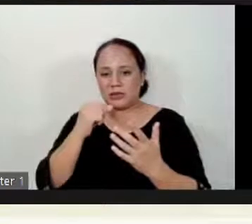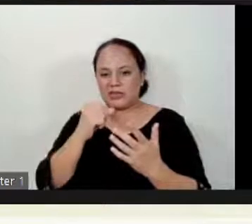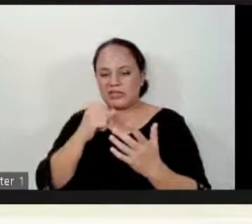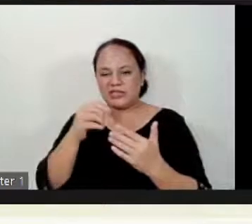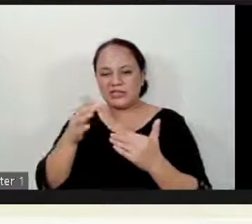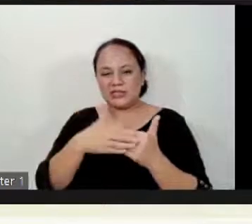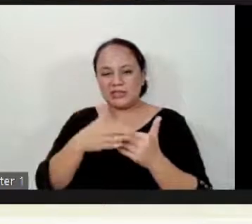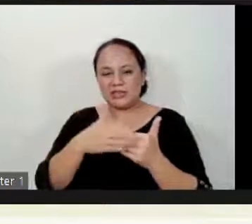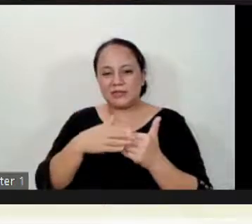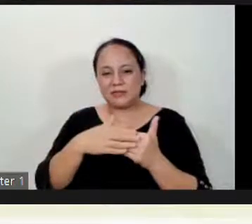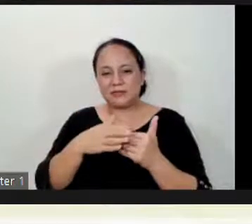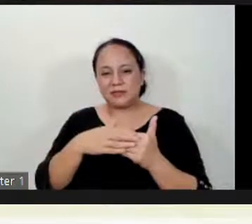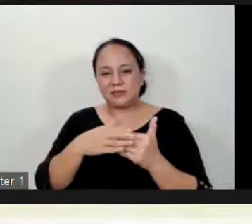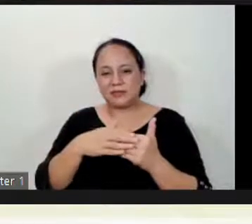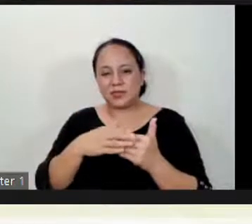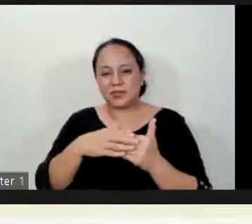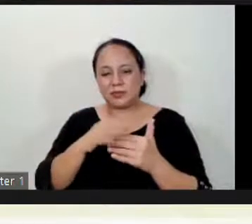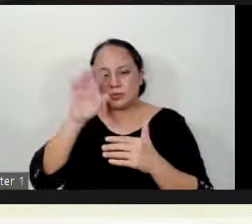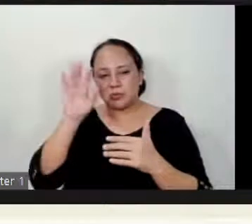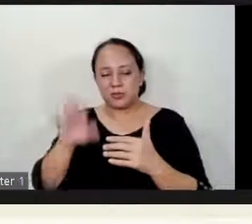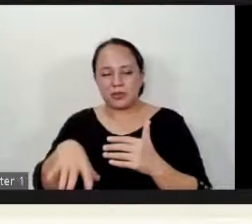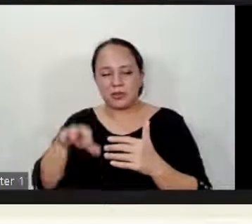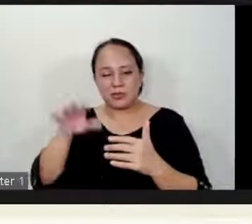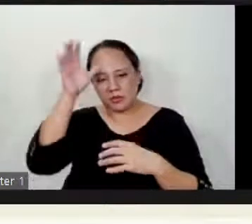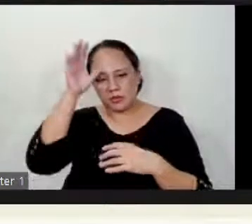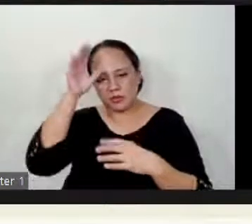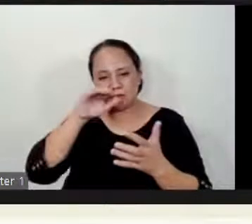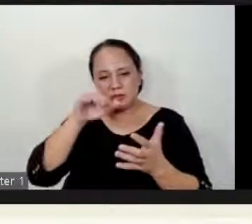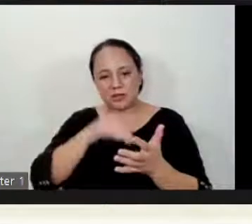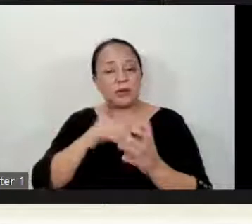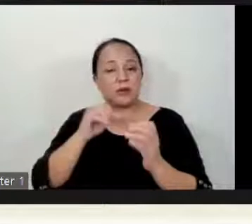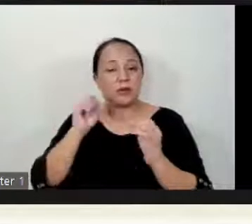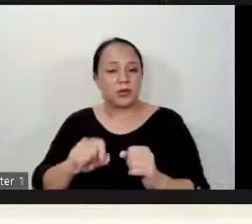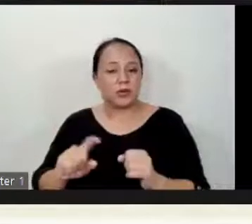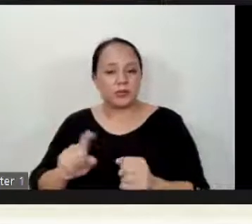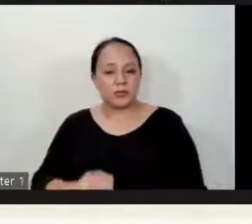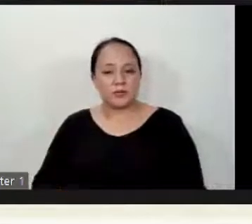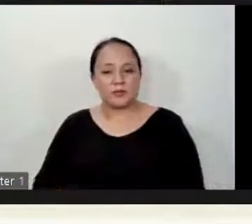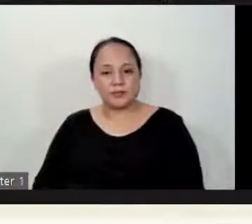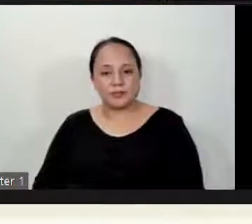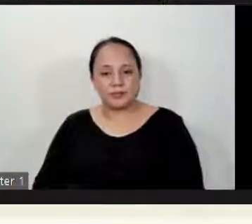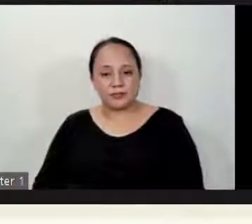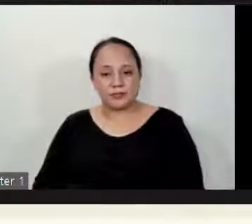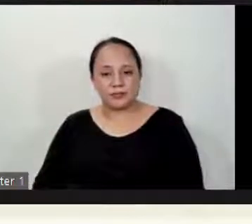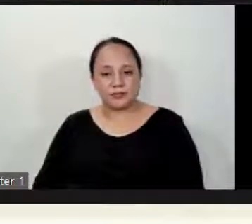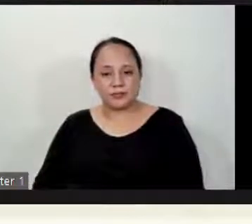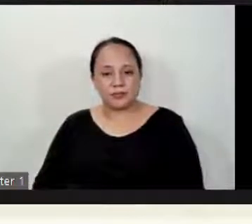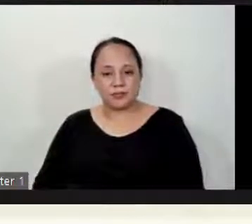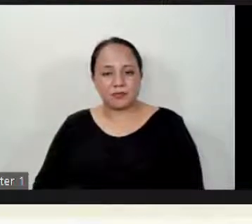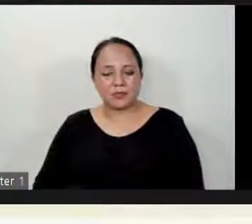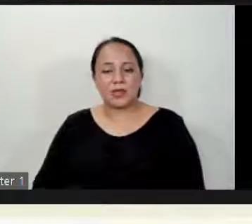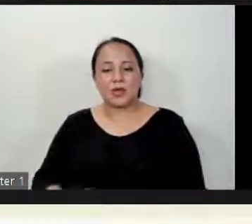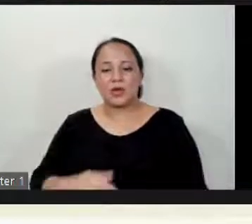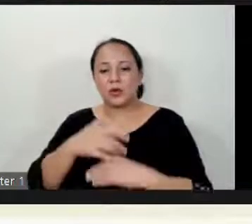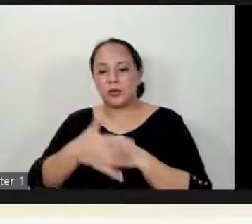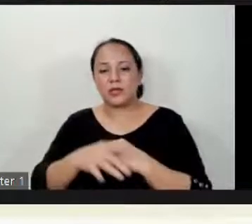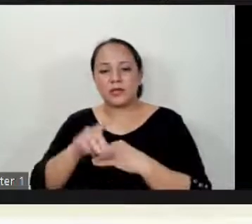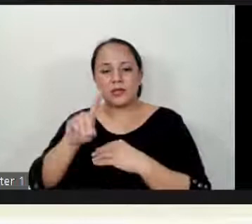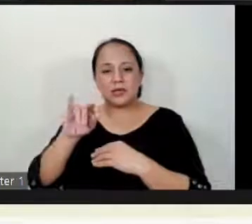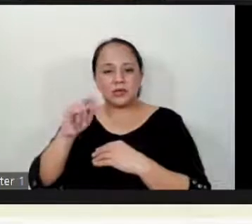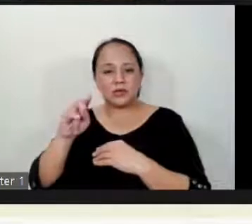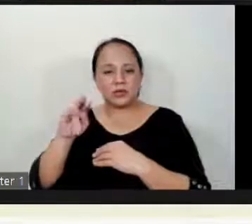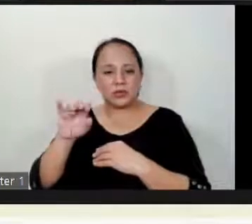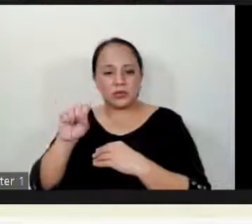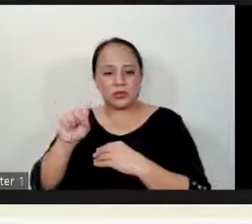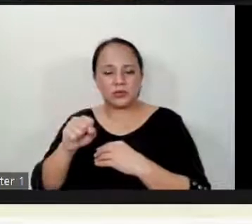near a comprehensive cancer center, would be early diagnosis, cancer screening, and then